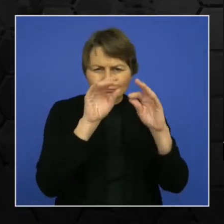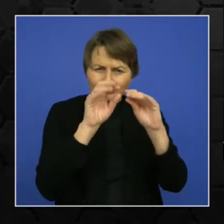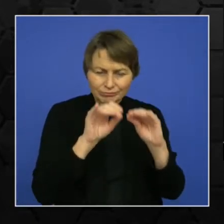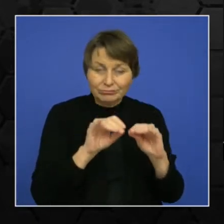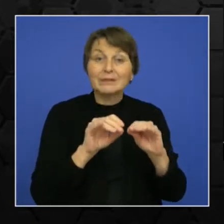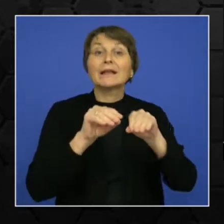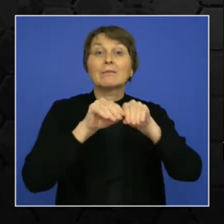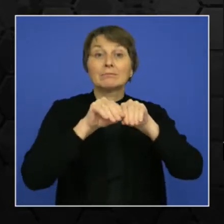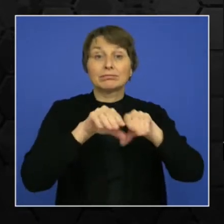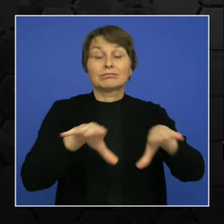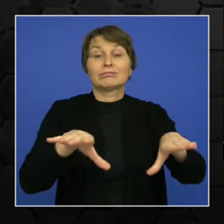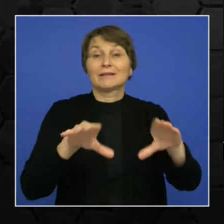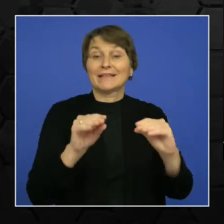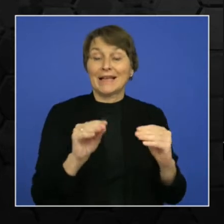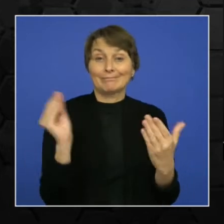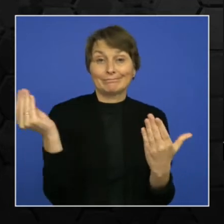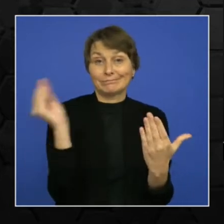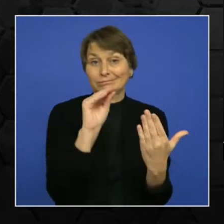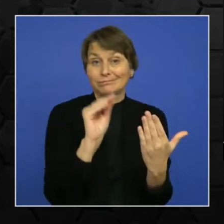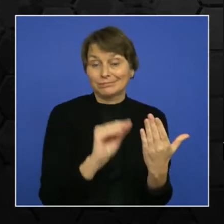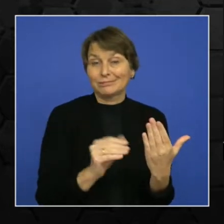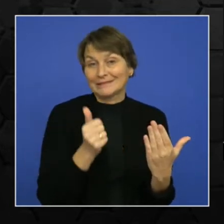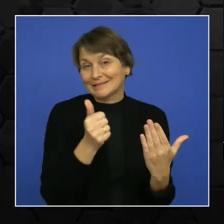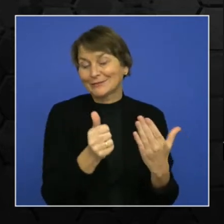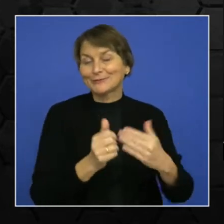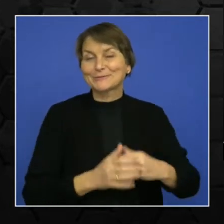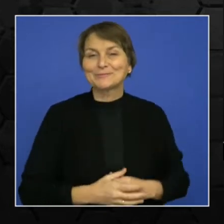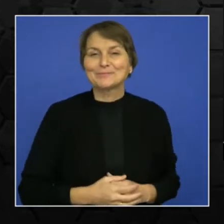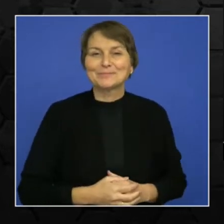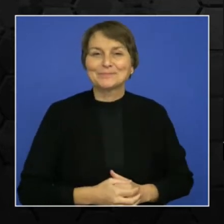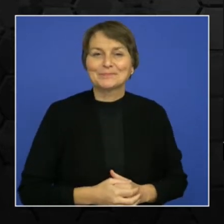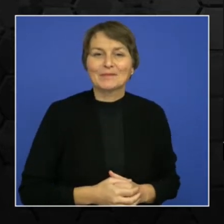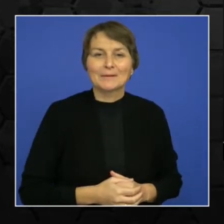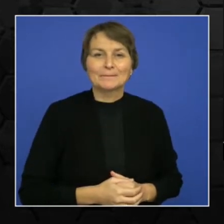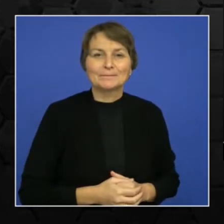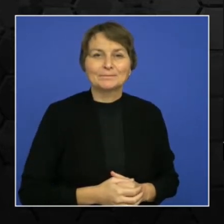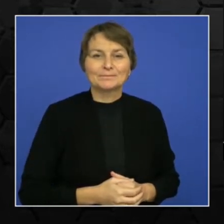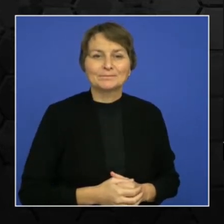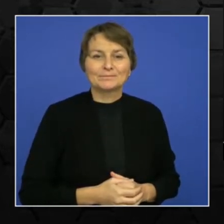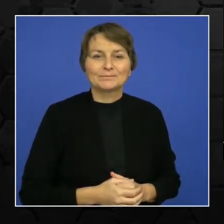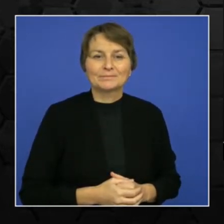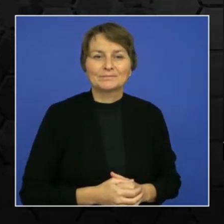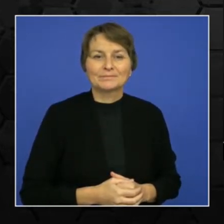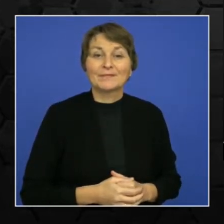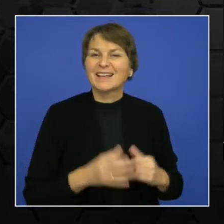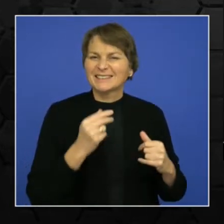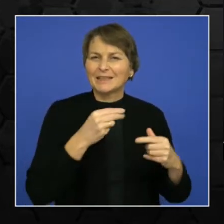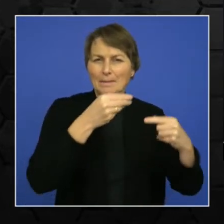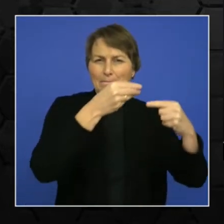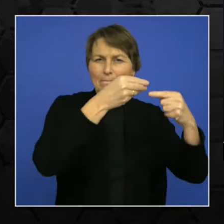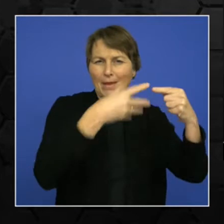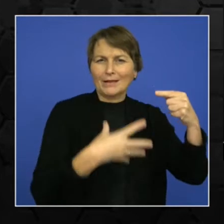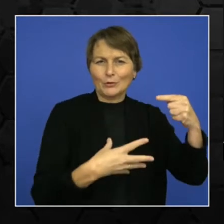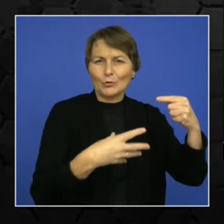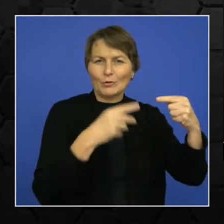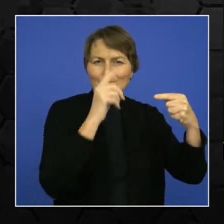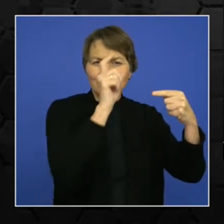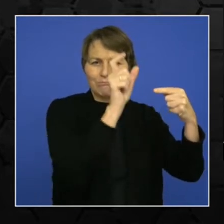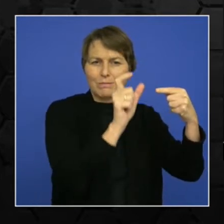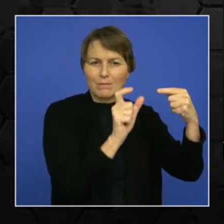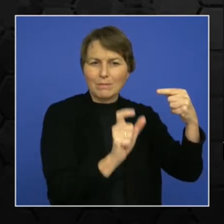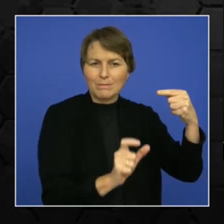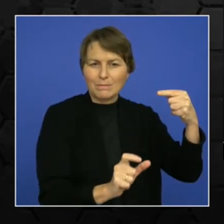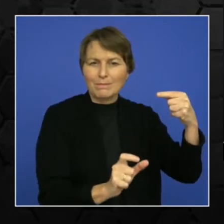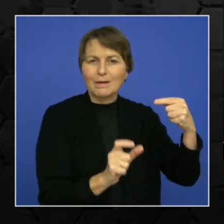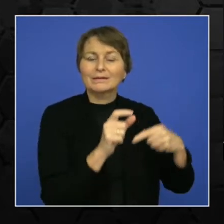a resource on the portal. So on my left hand side, you can see the menu that is scenarios, language, configuration,